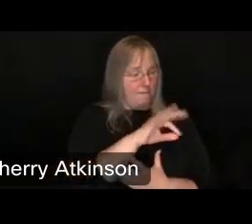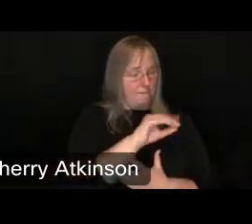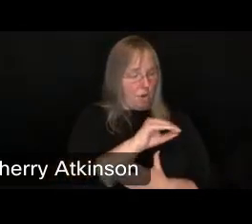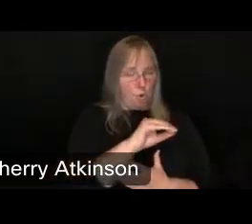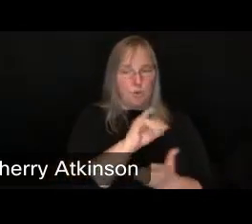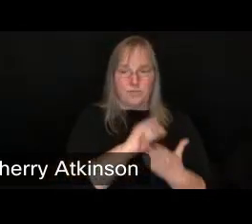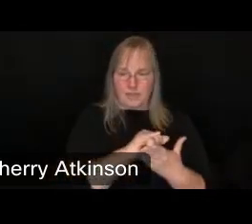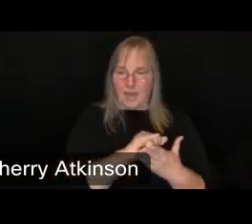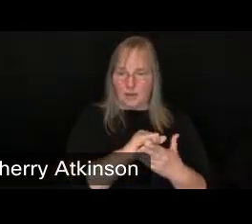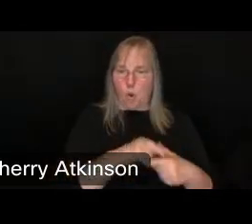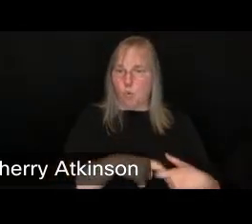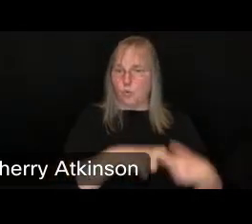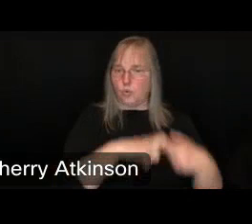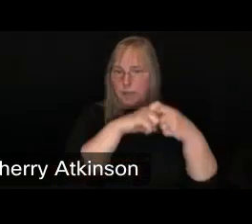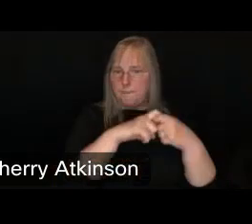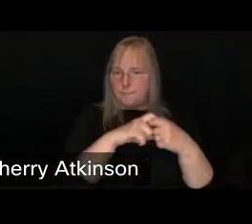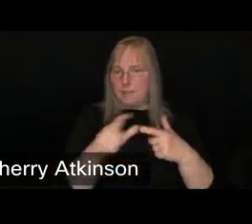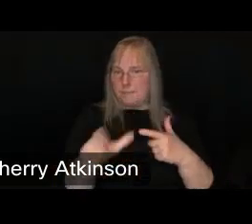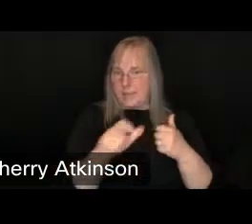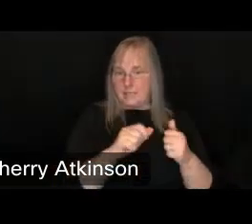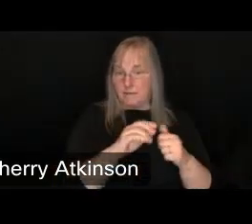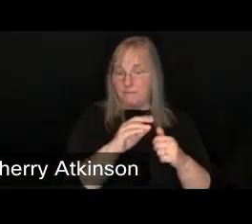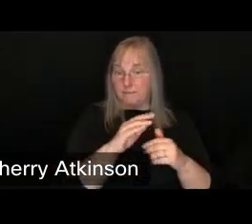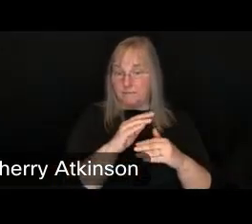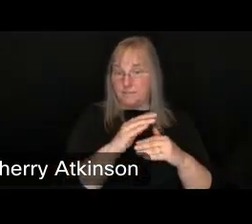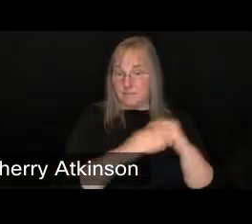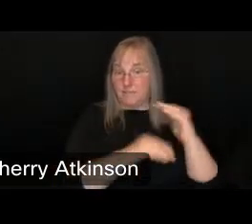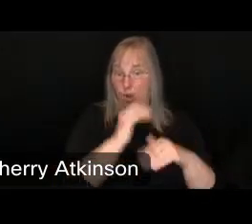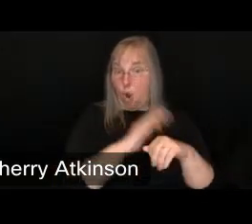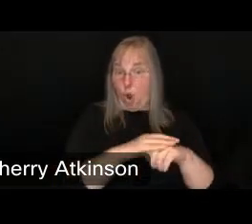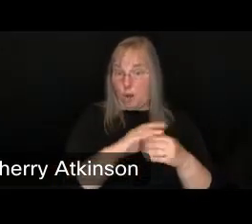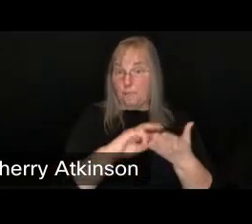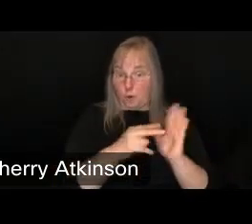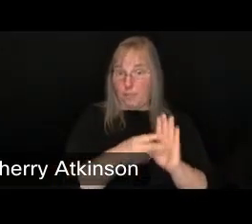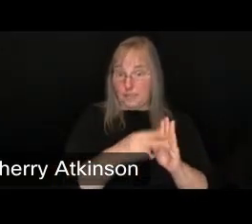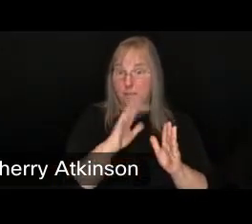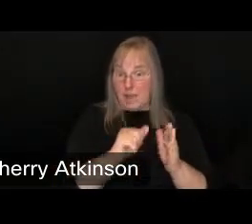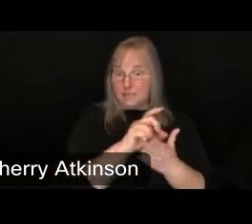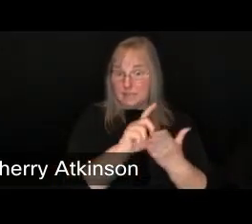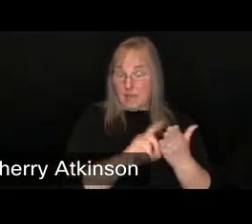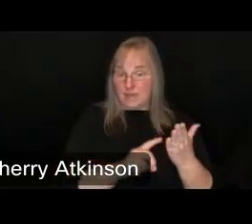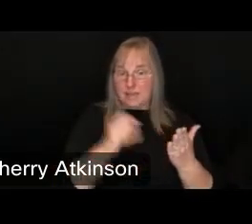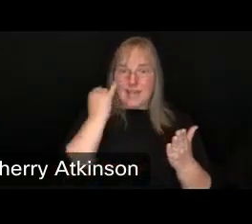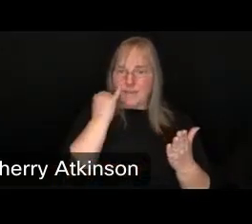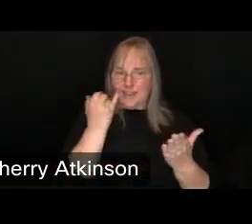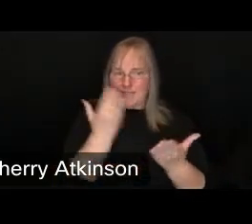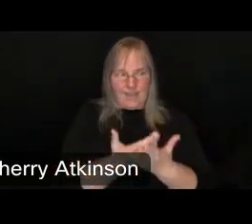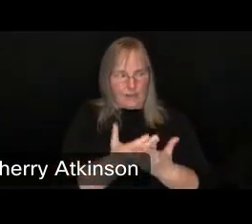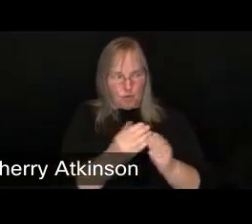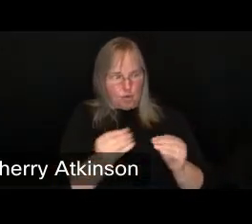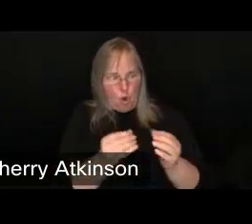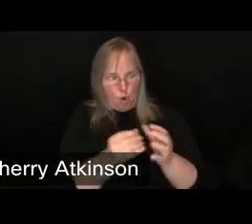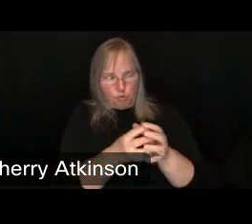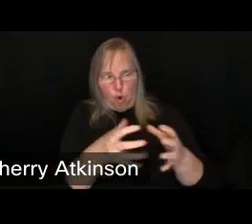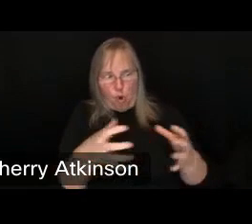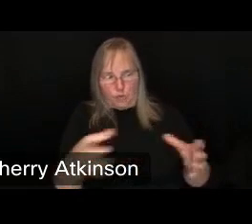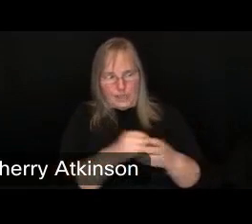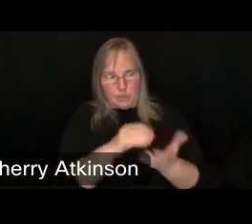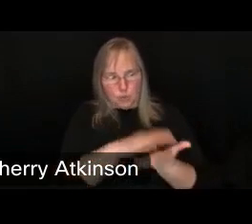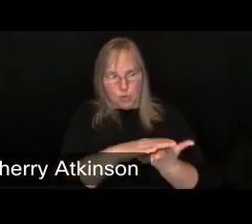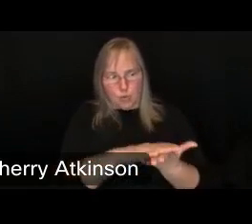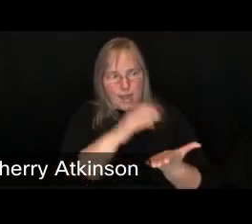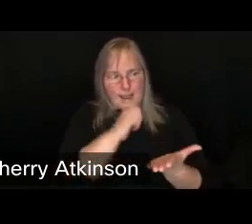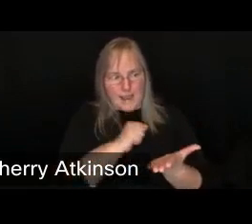of development on purpose by design. If in fact there's no growth in the school age population, how